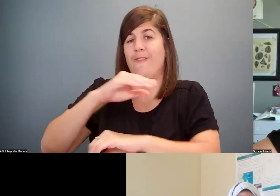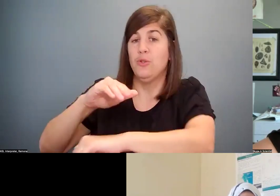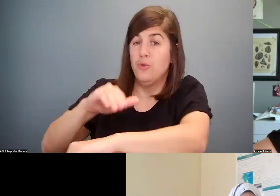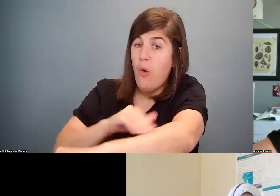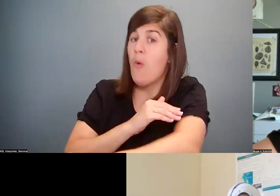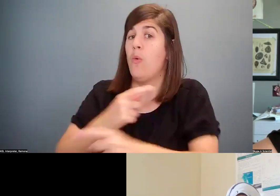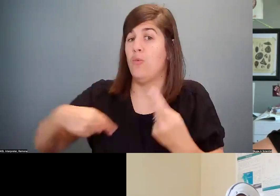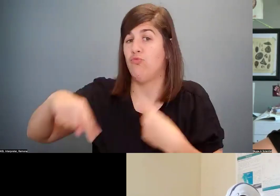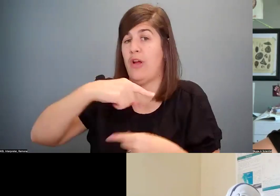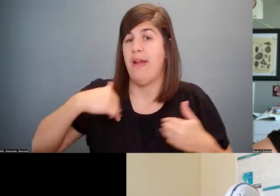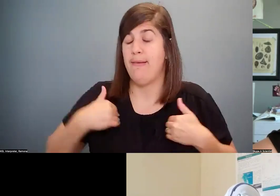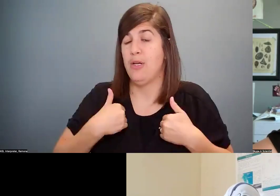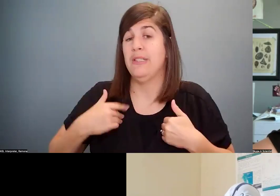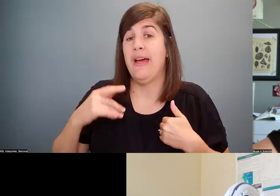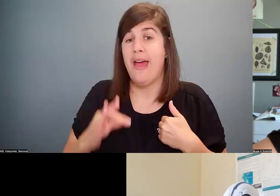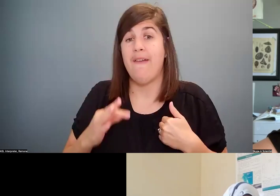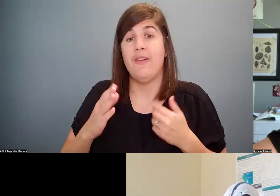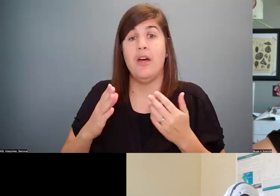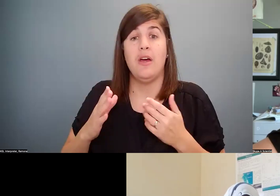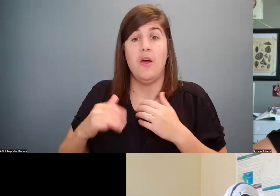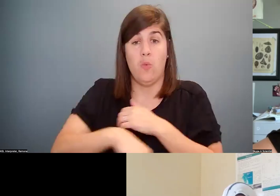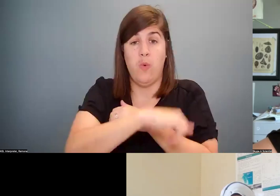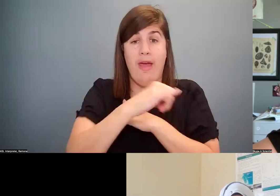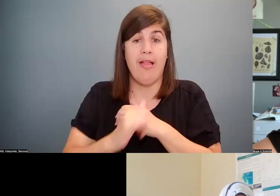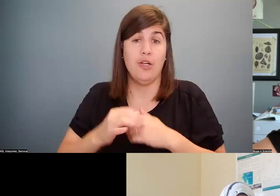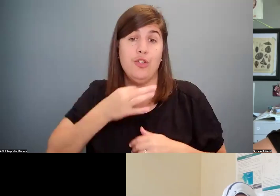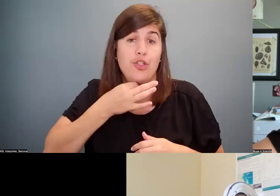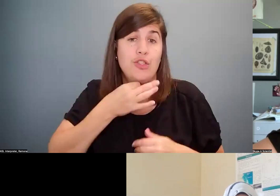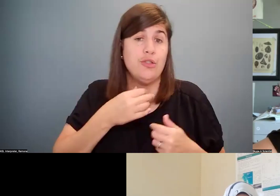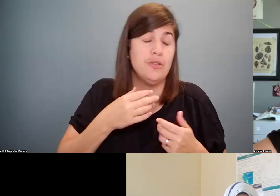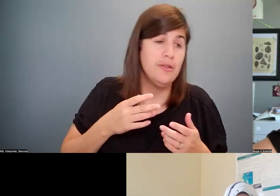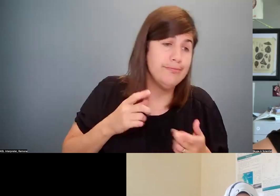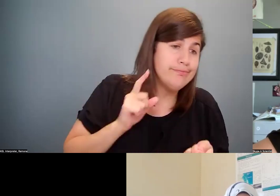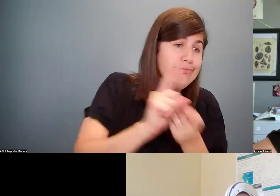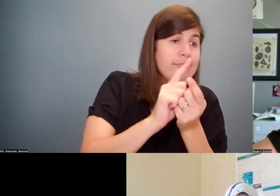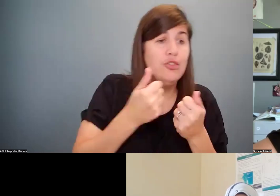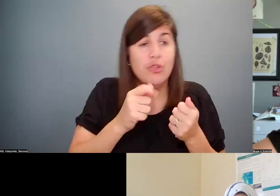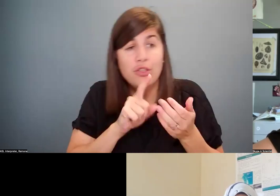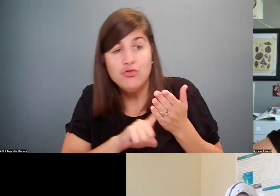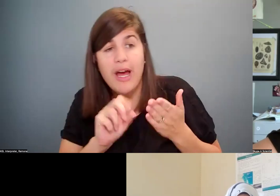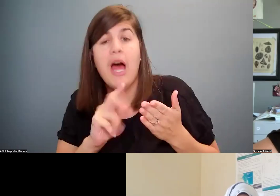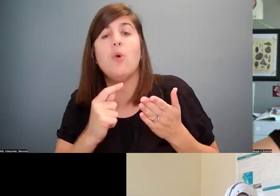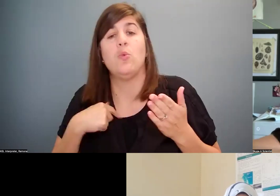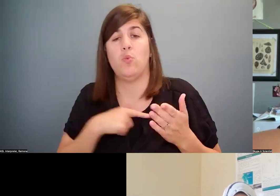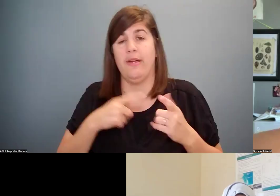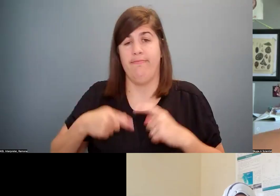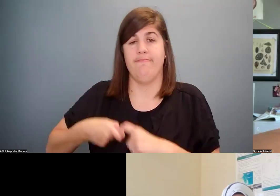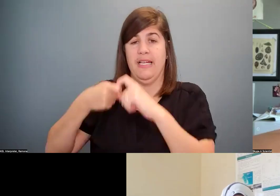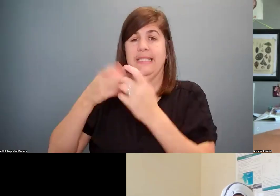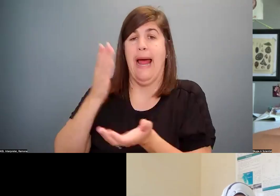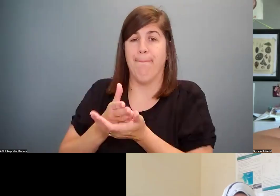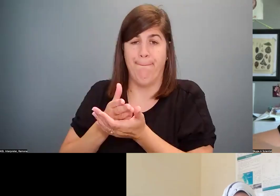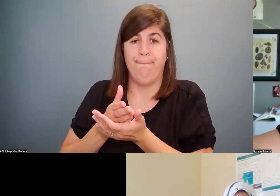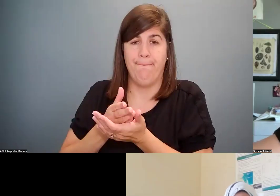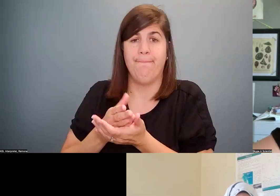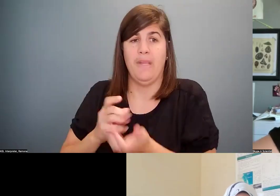And if there's ever a whale that gets curious of us and approaches our boat, tries to, come check us out, that's when we stop the boat. We put the boat in